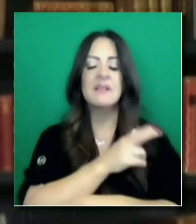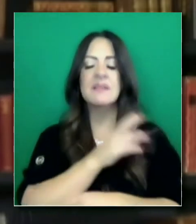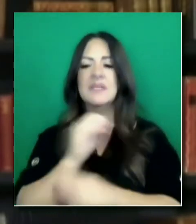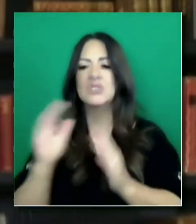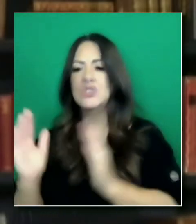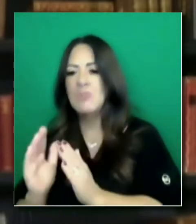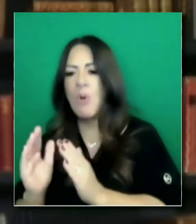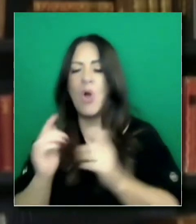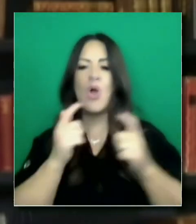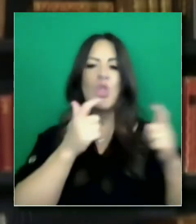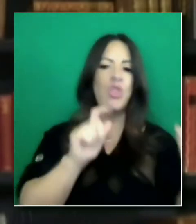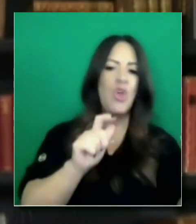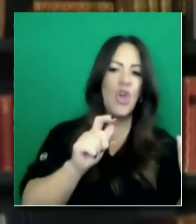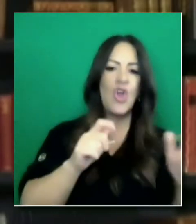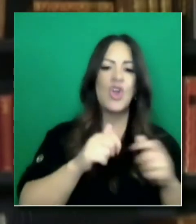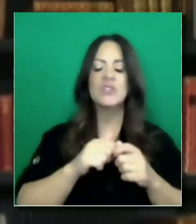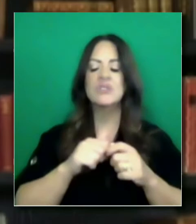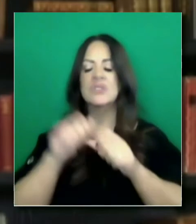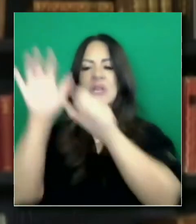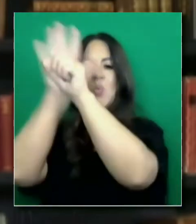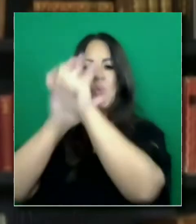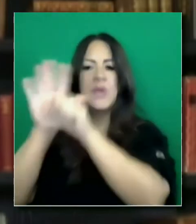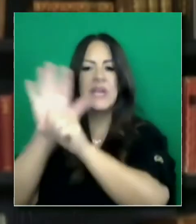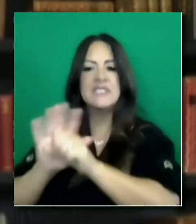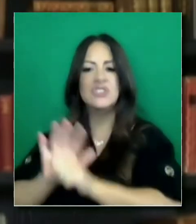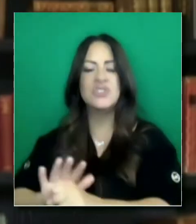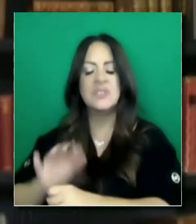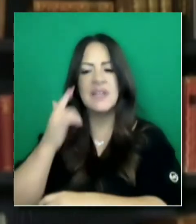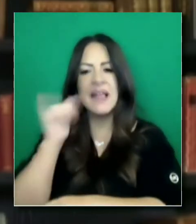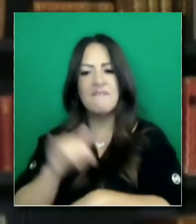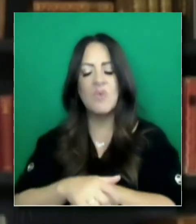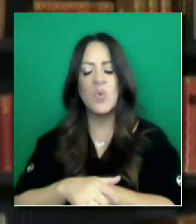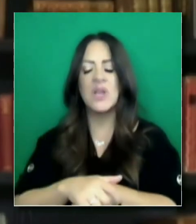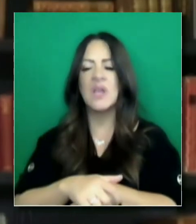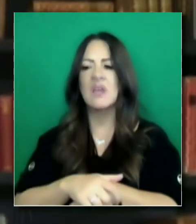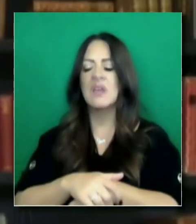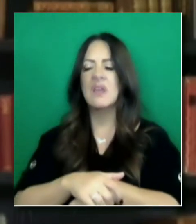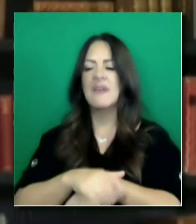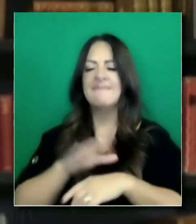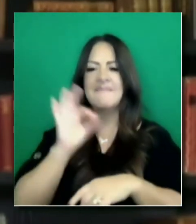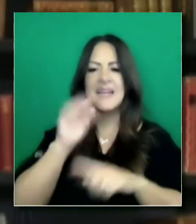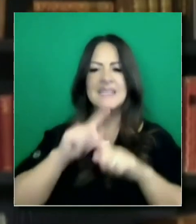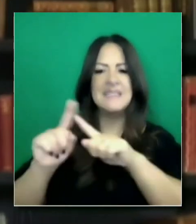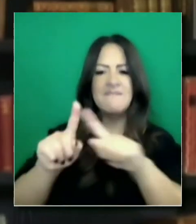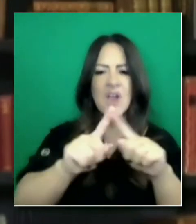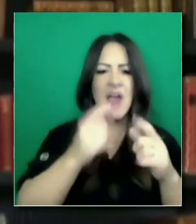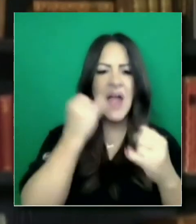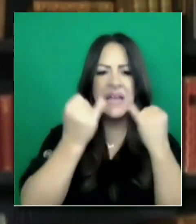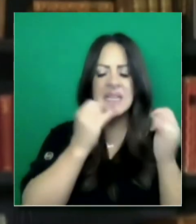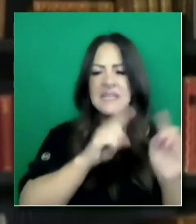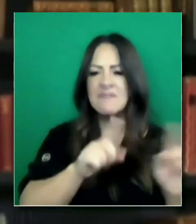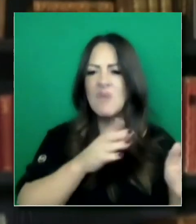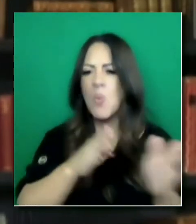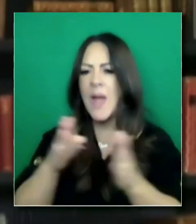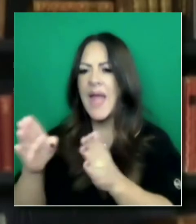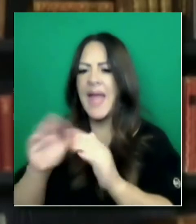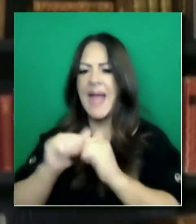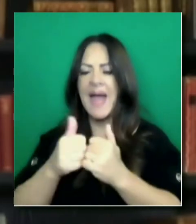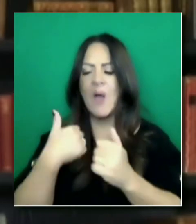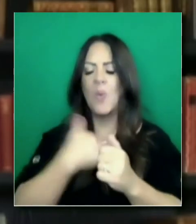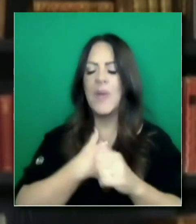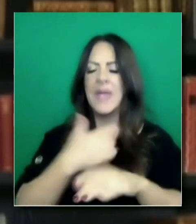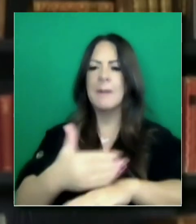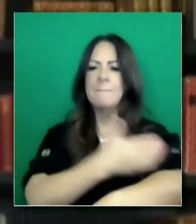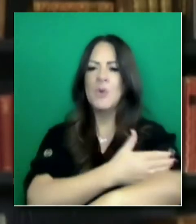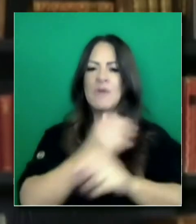counties, not just within regions, in a different way to be even more prescriptive and supportive in terms of our preparation and